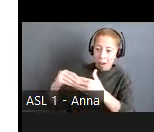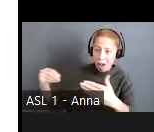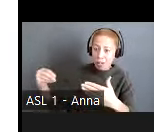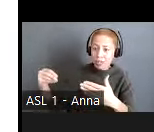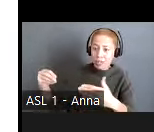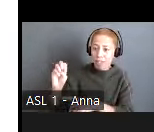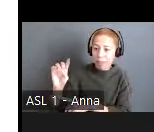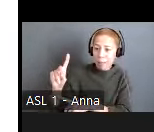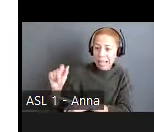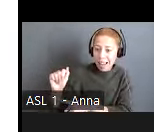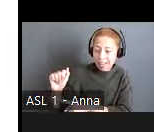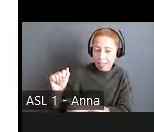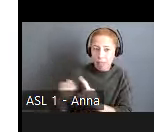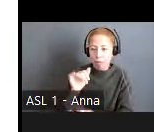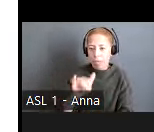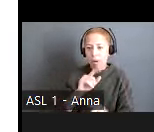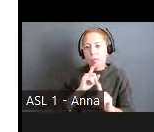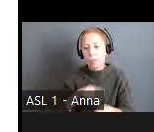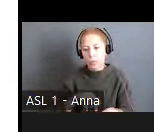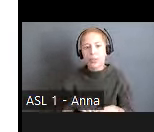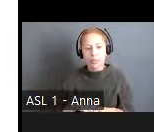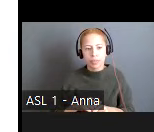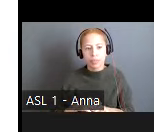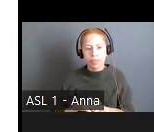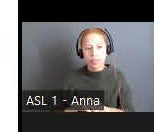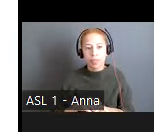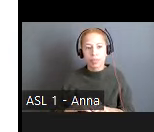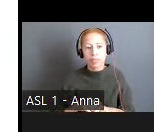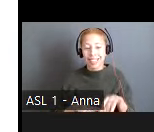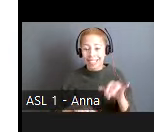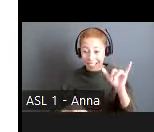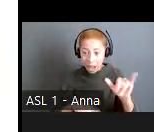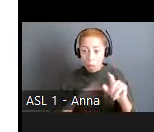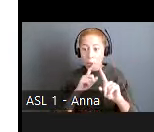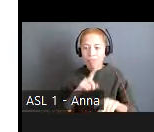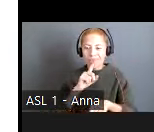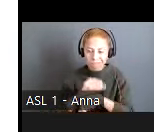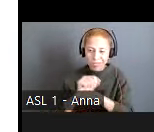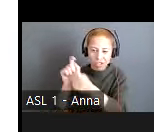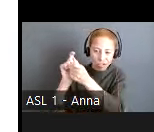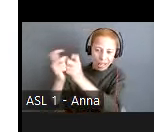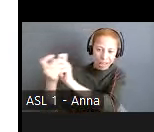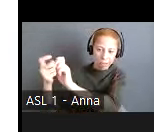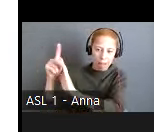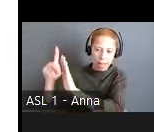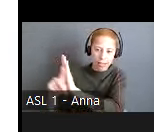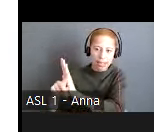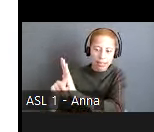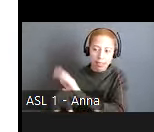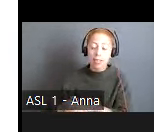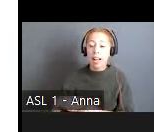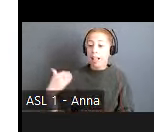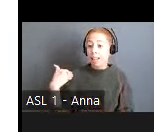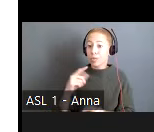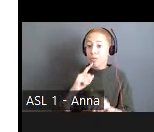out of this report. It specifically changed policy. The last report in the Yukon had